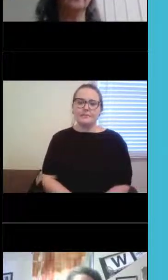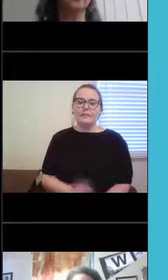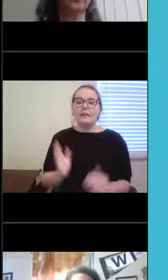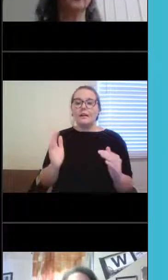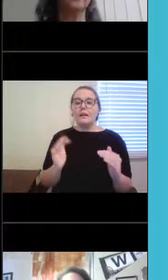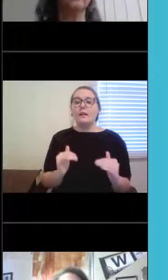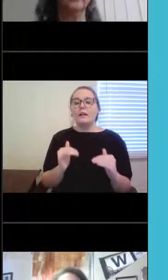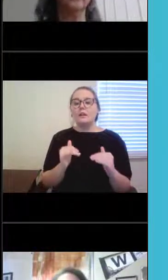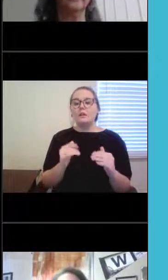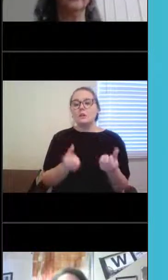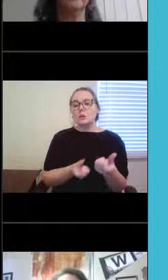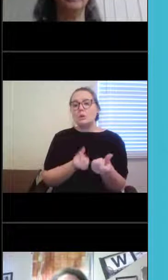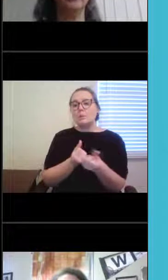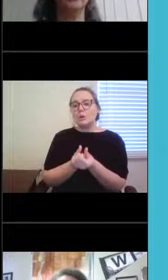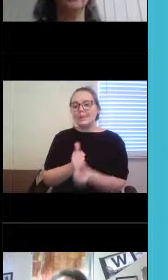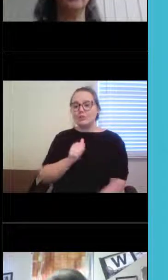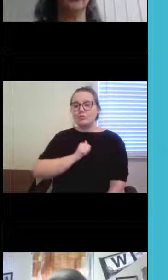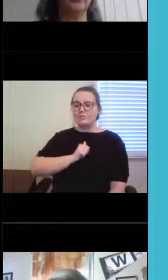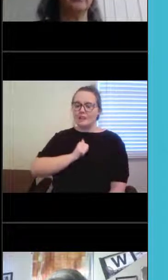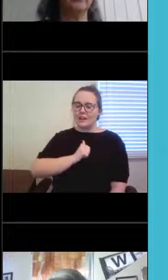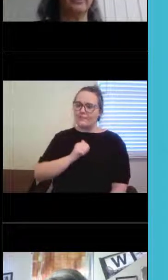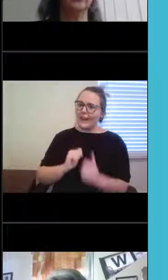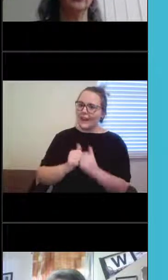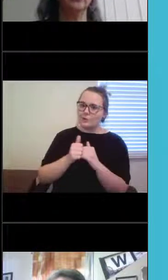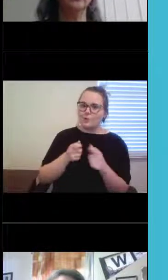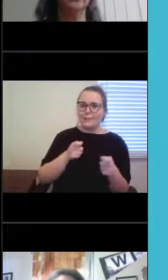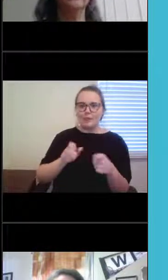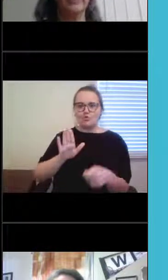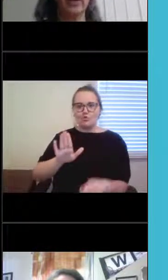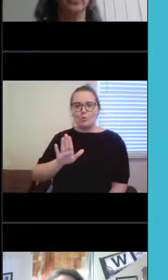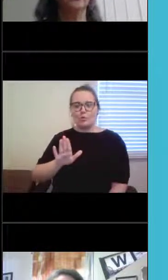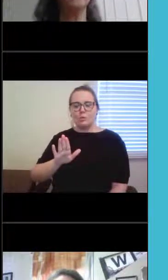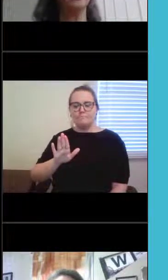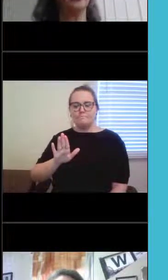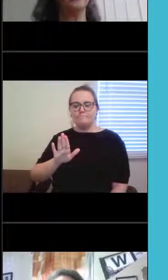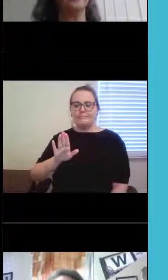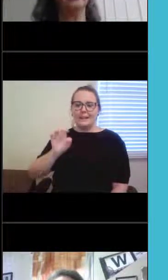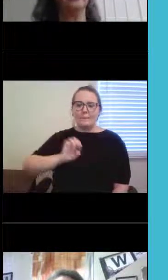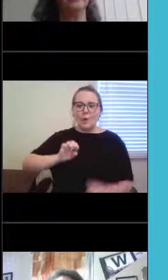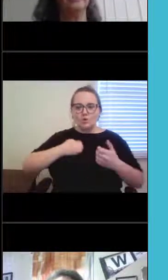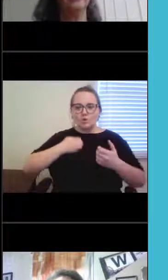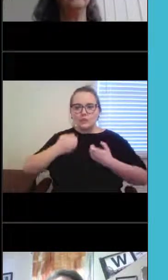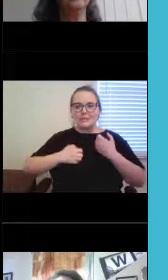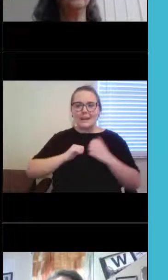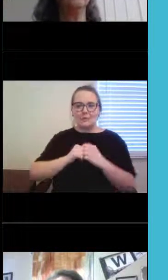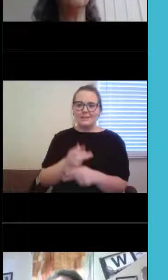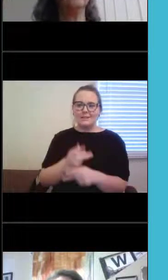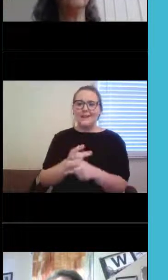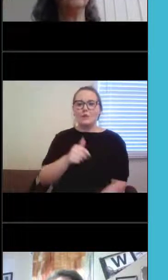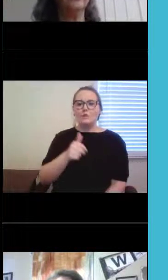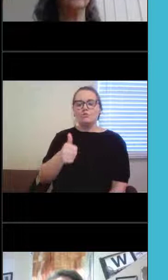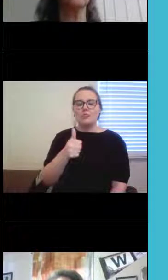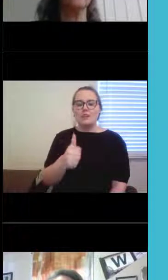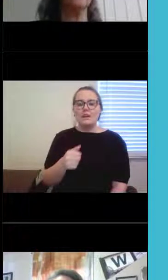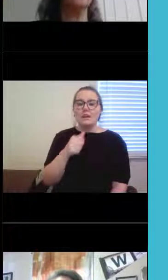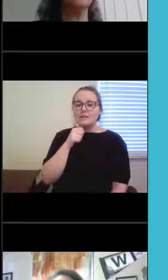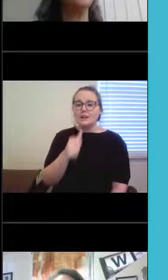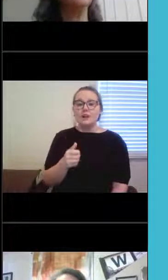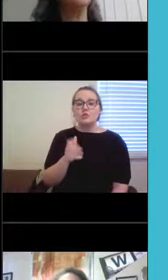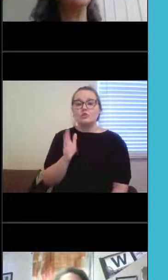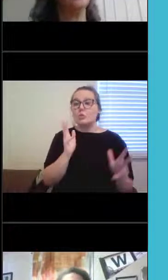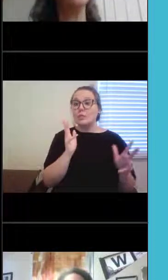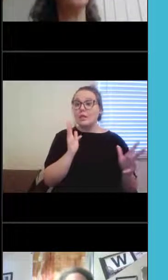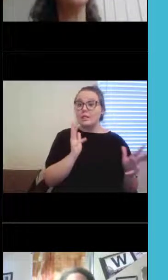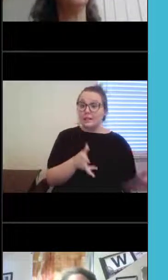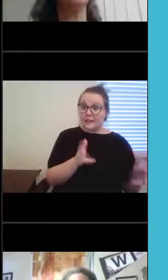bit about supporting oneself, how to manage one's emotions, how to take care of yourself, and not to leave the survivor, but